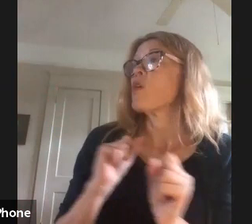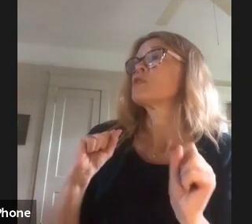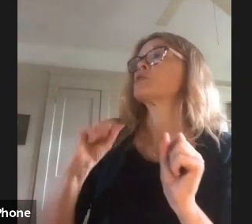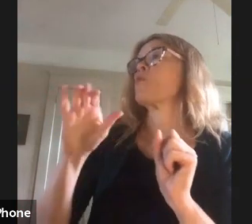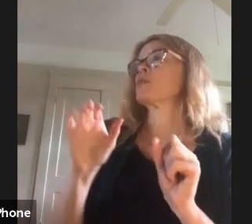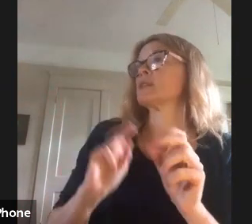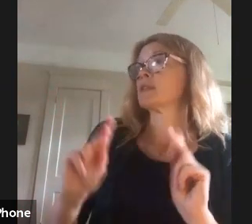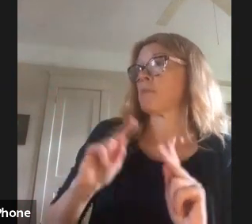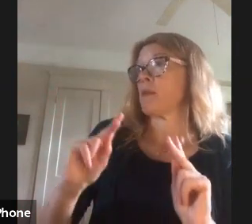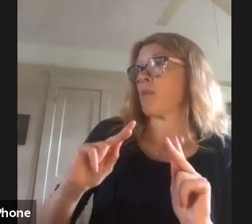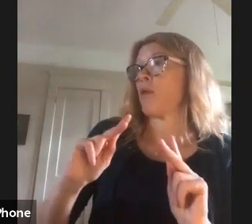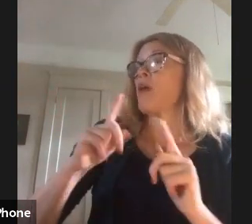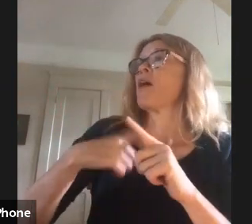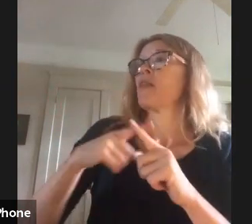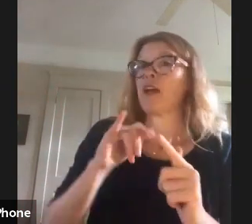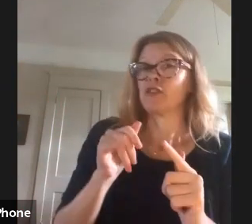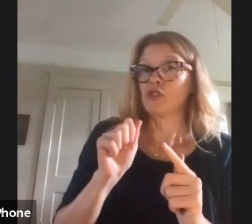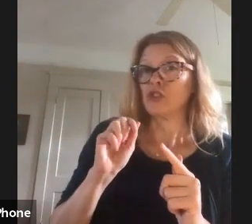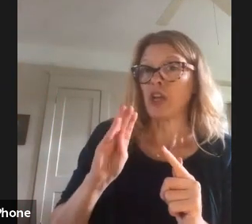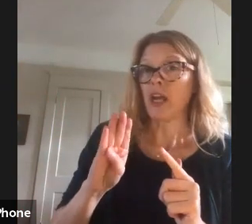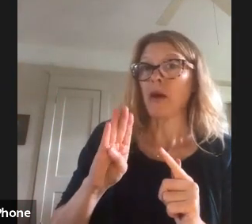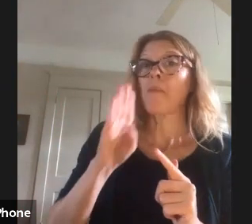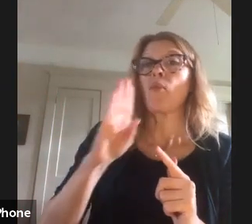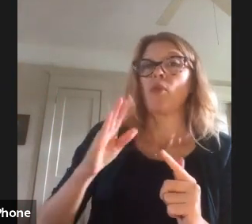will rejoice and Israel be glad.